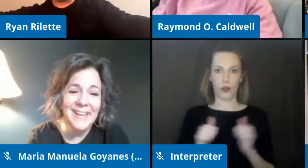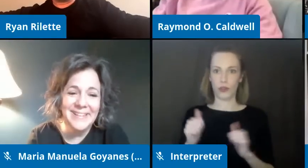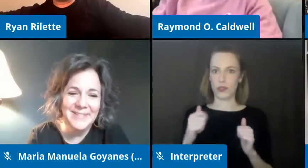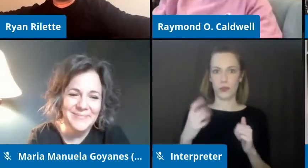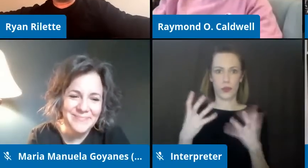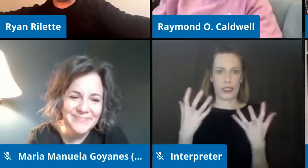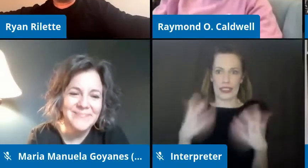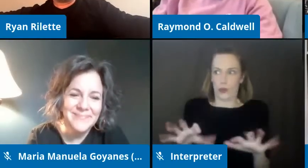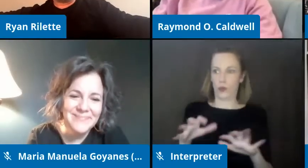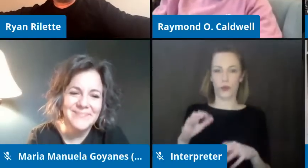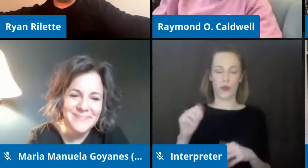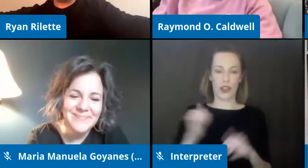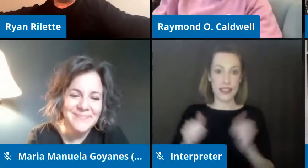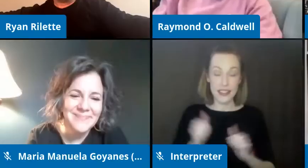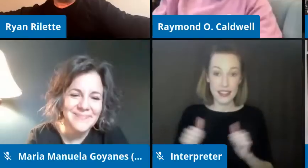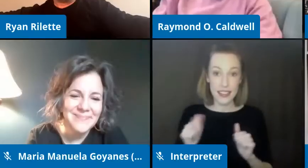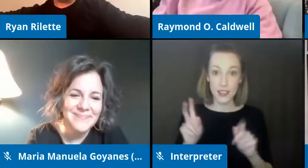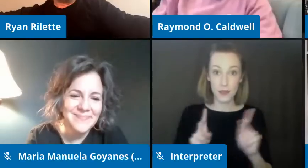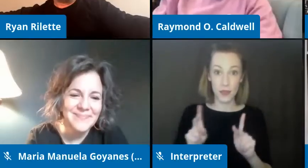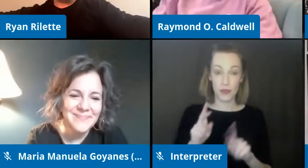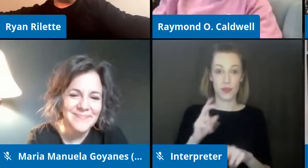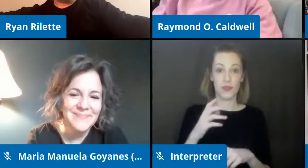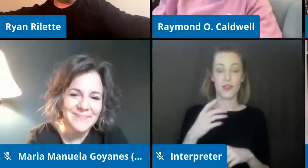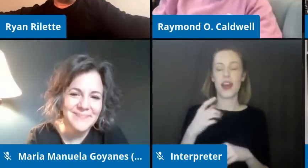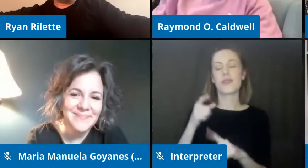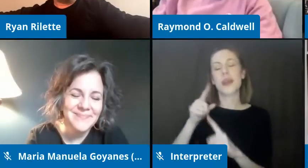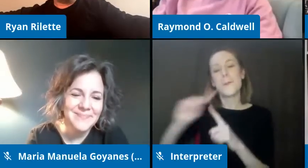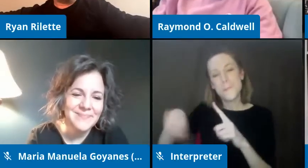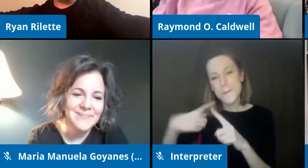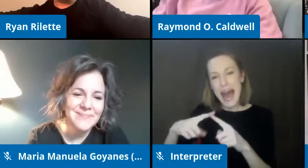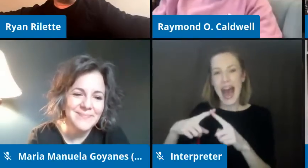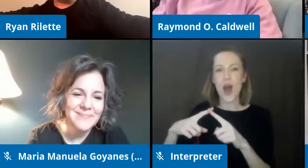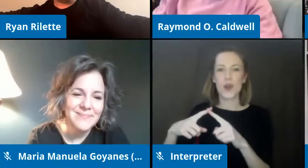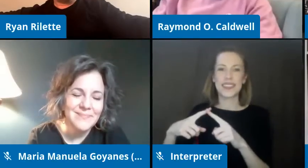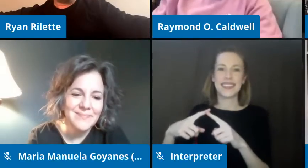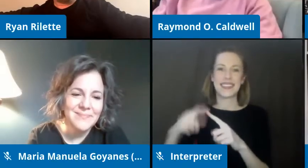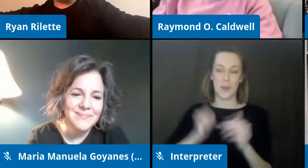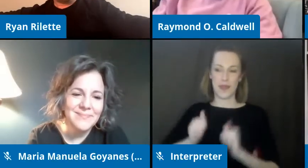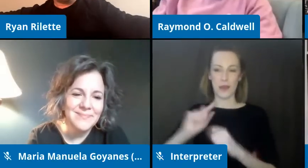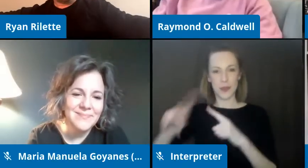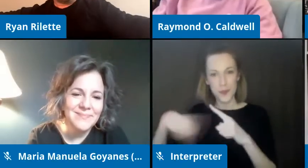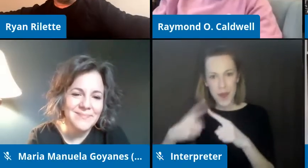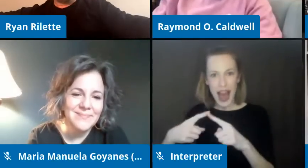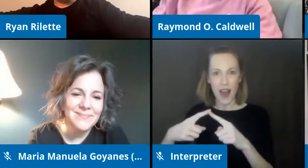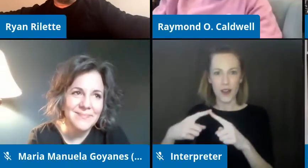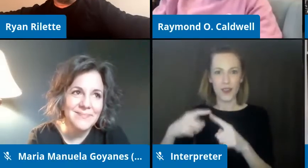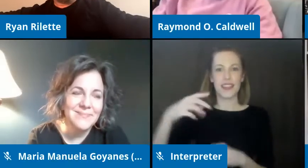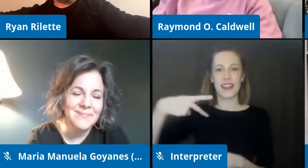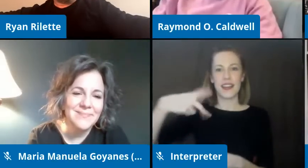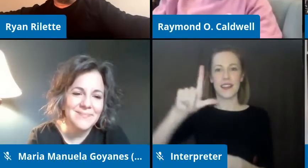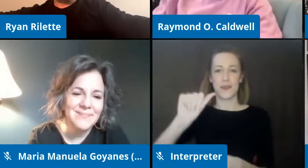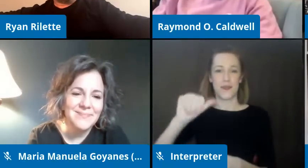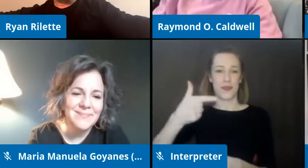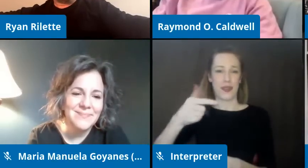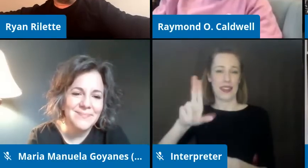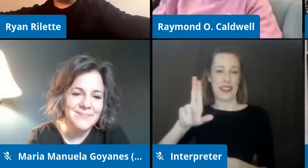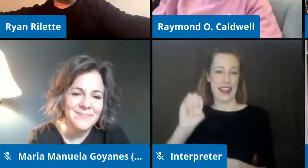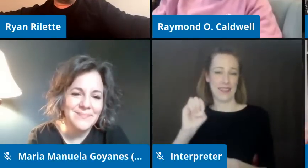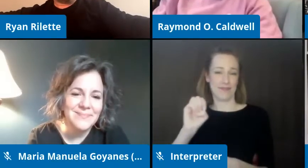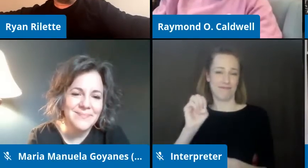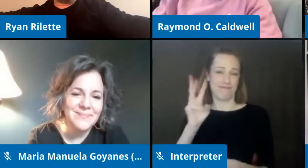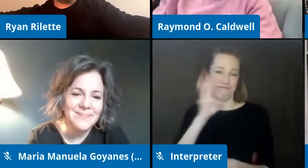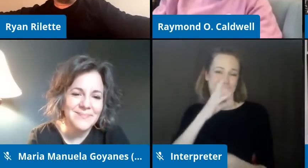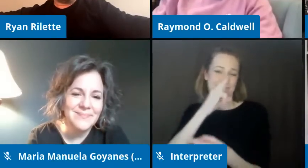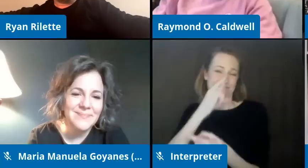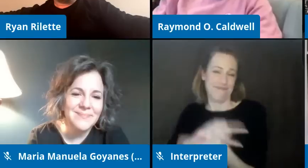the 14th century plague. And we were surprised that we had, even in that last weekend before we